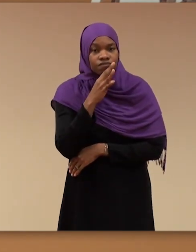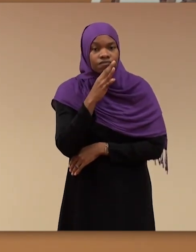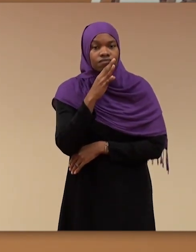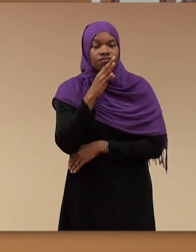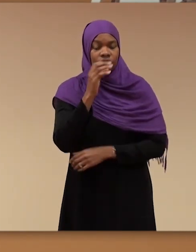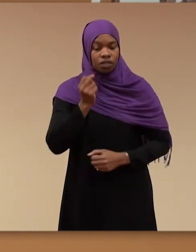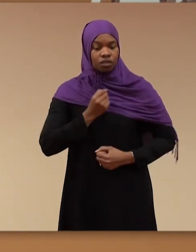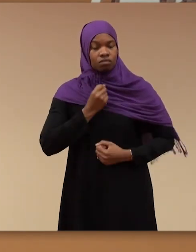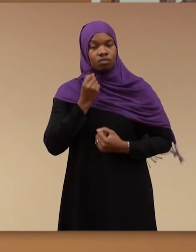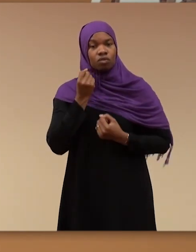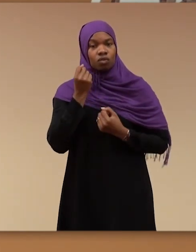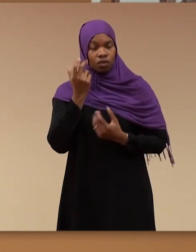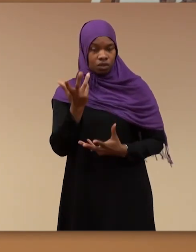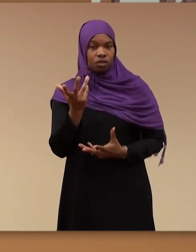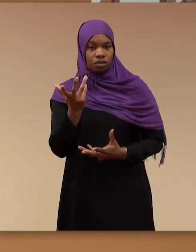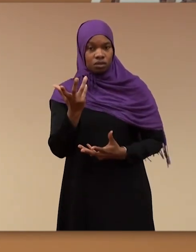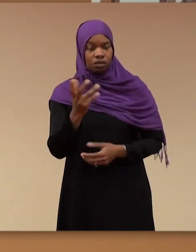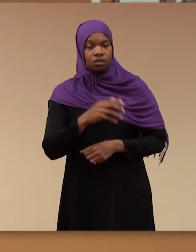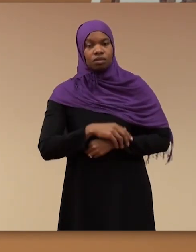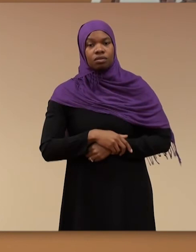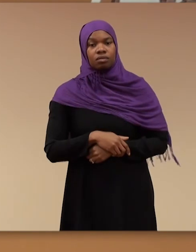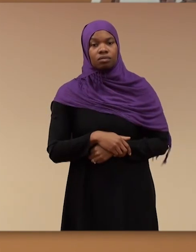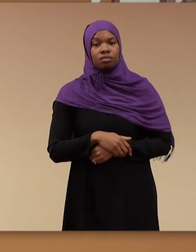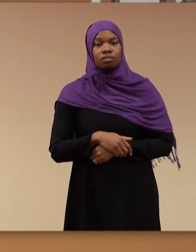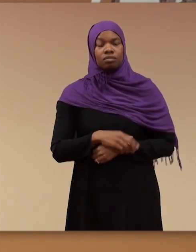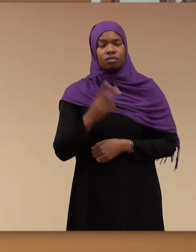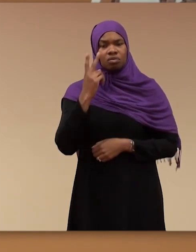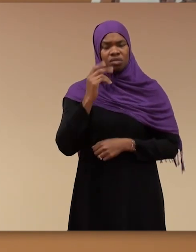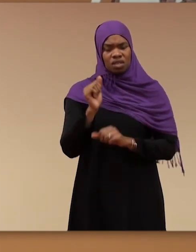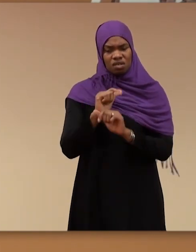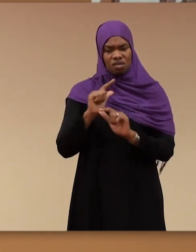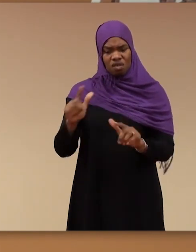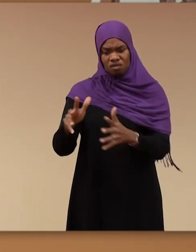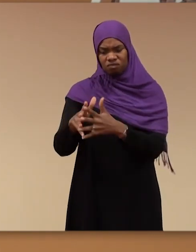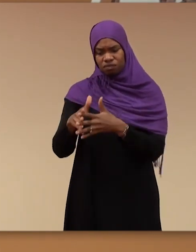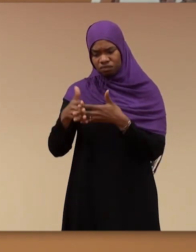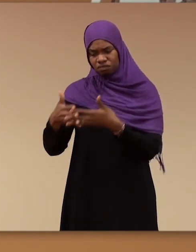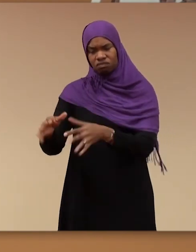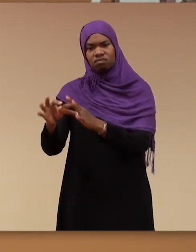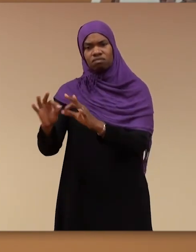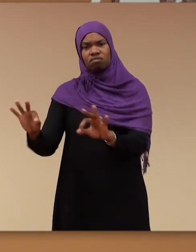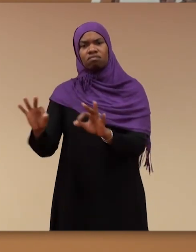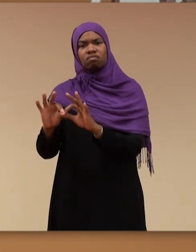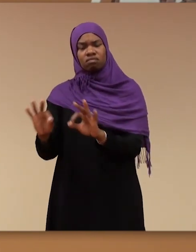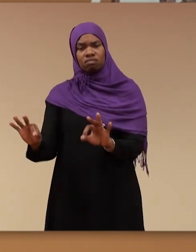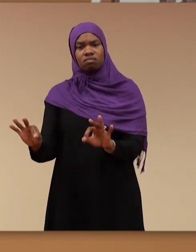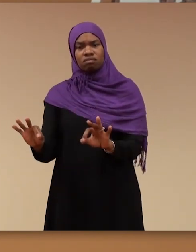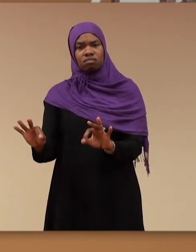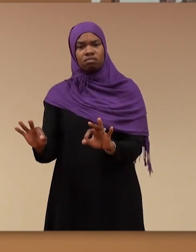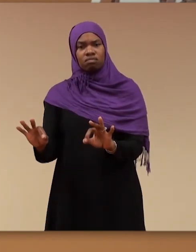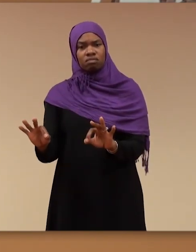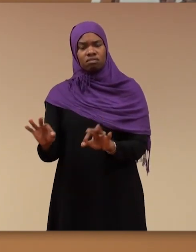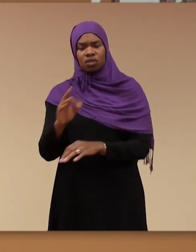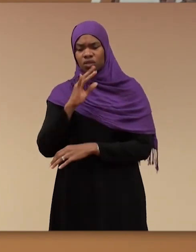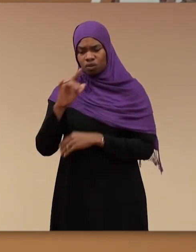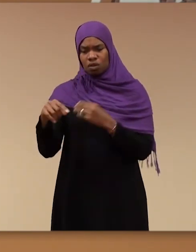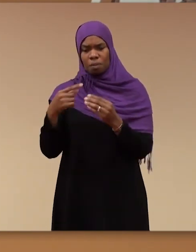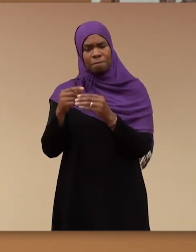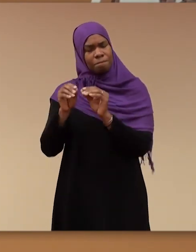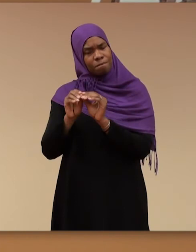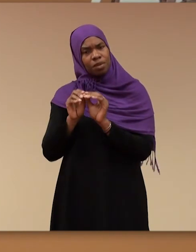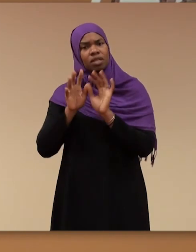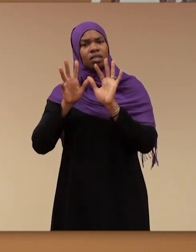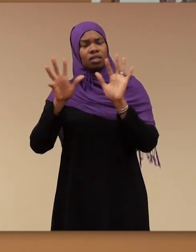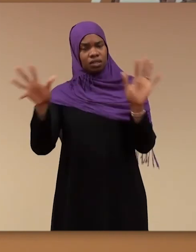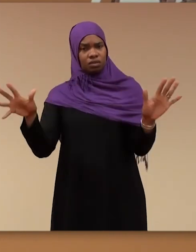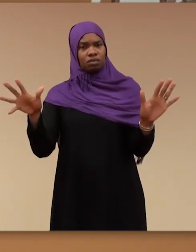expression. You find this in all the ayahs and the Quran which address these issues, and very clear.